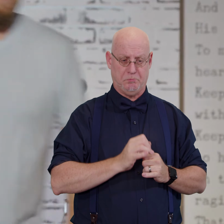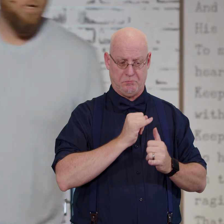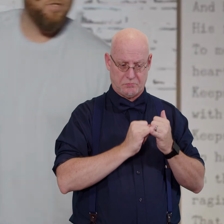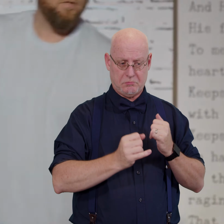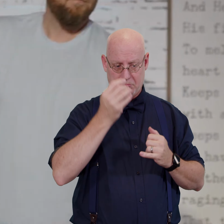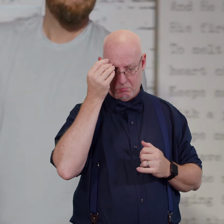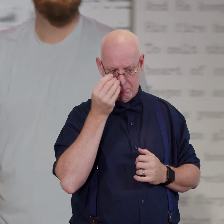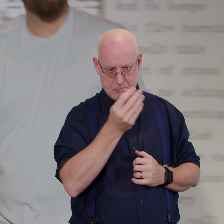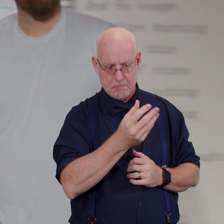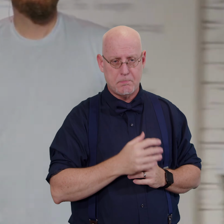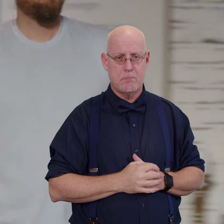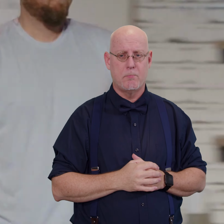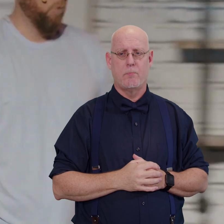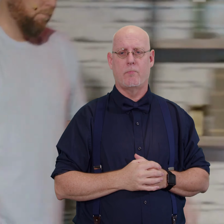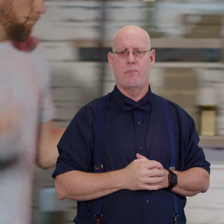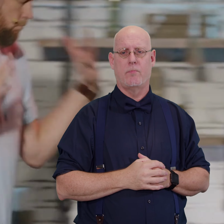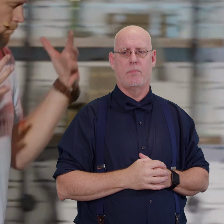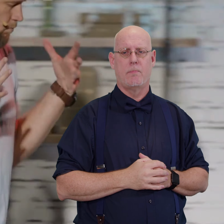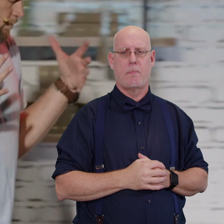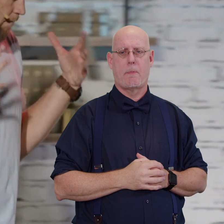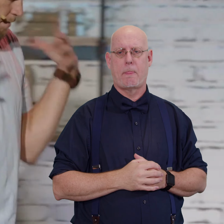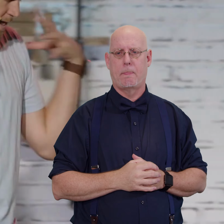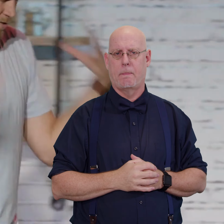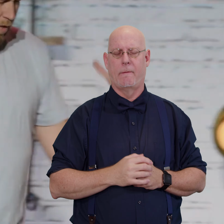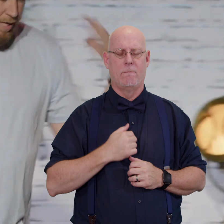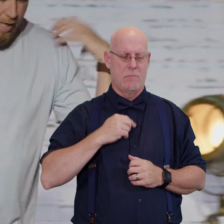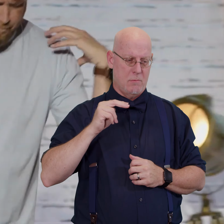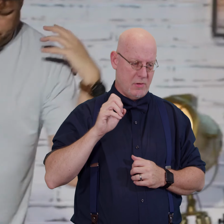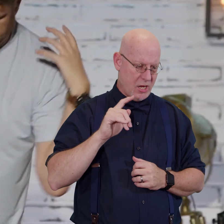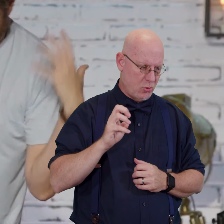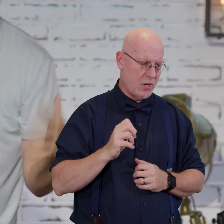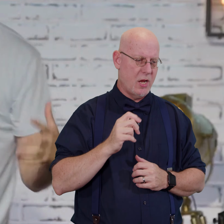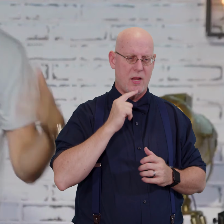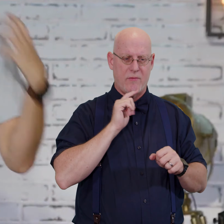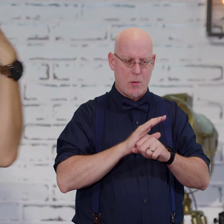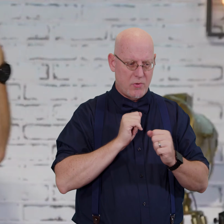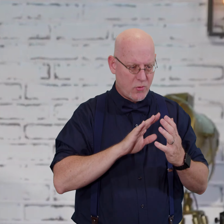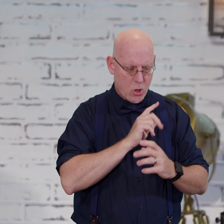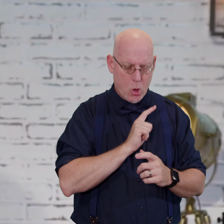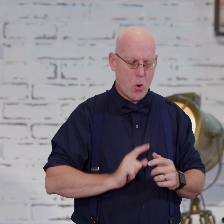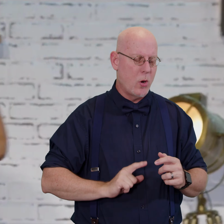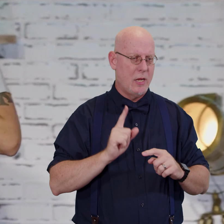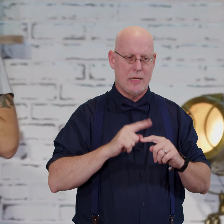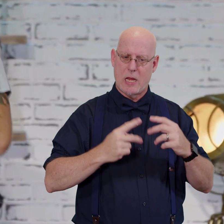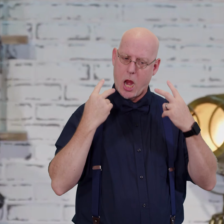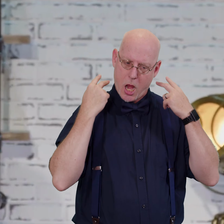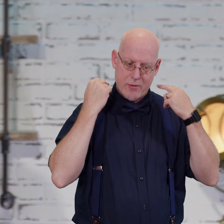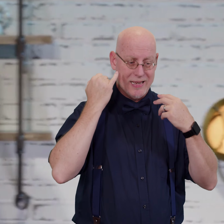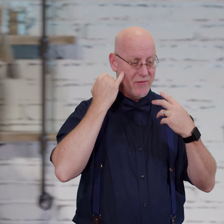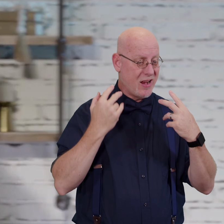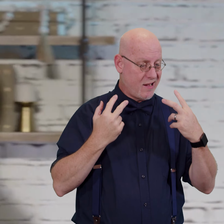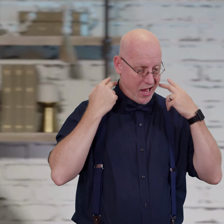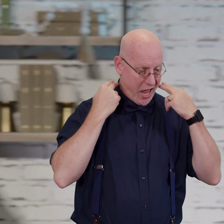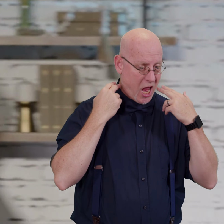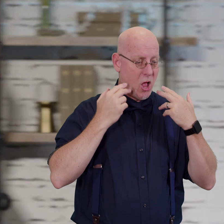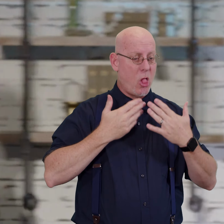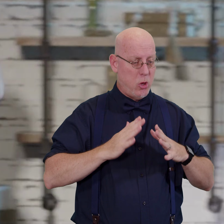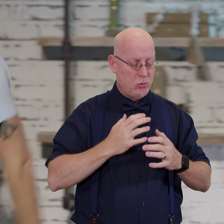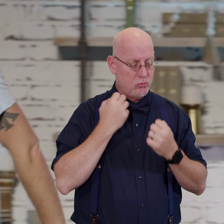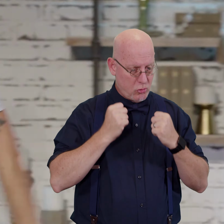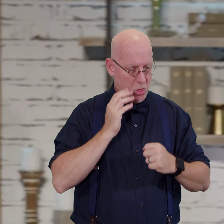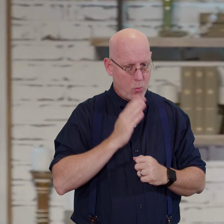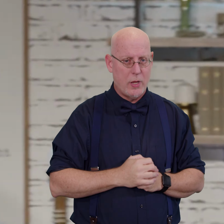finally he tells her, well, I'm a Nazarite. I'm taking this vow before the Lord. A razor cannot come from my head. If my hair is cut, I'll lose